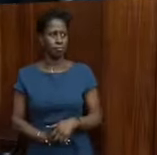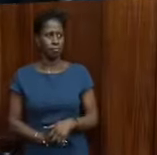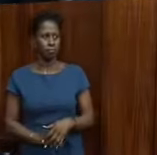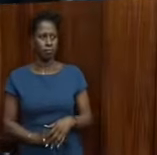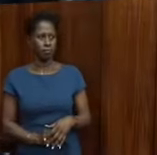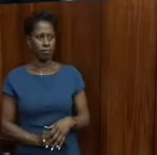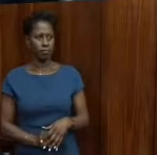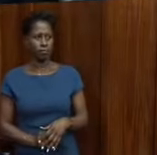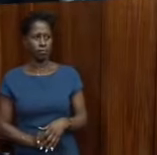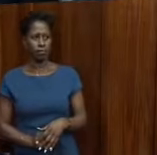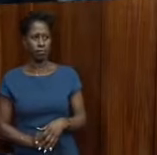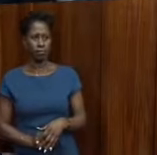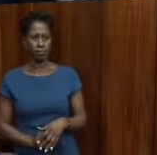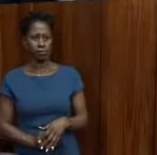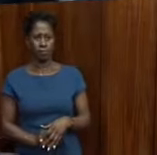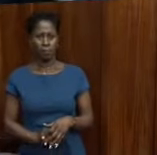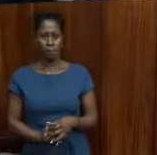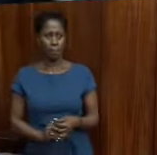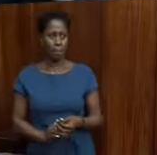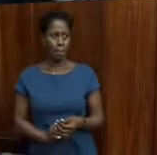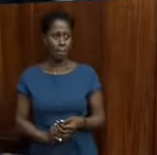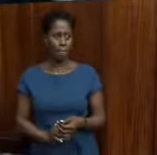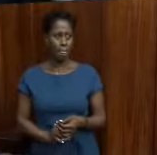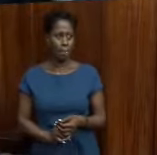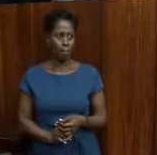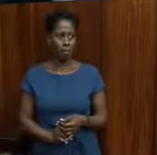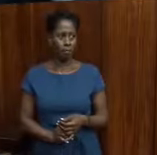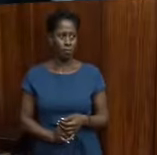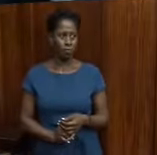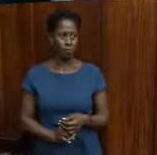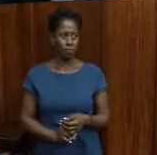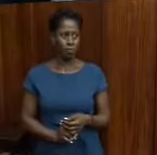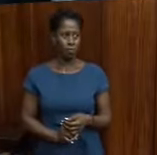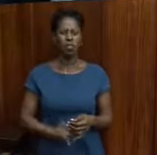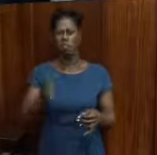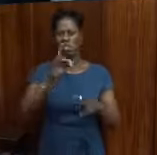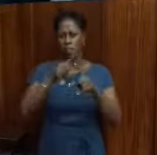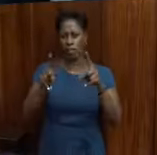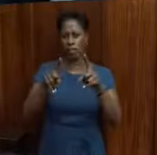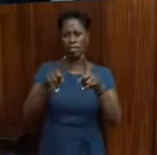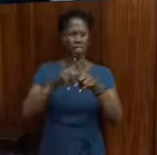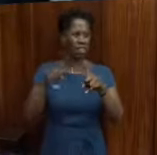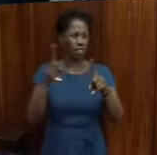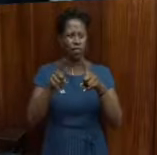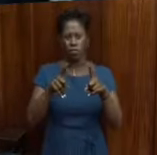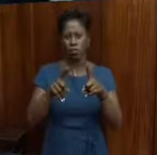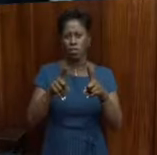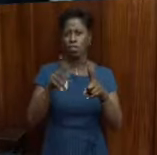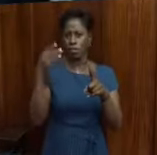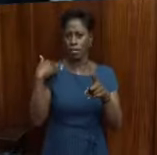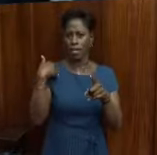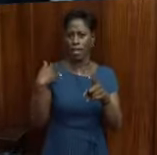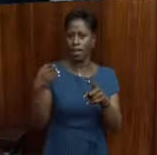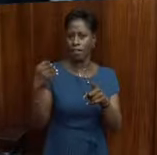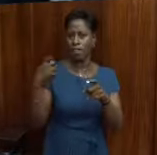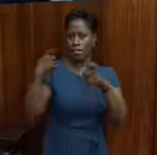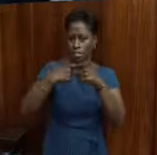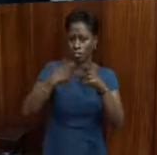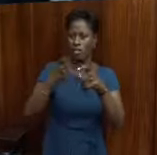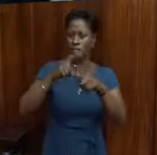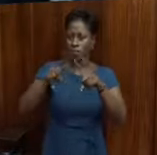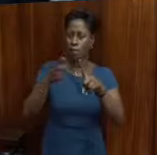to advise government on the viability of geothermal energy as a resource for power generation. The World Bank